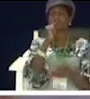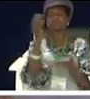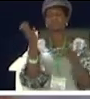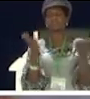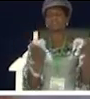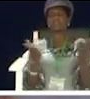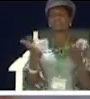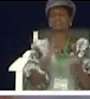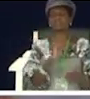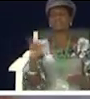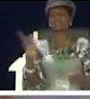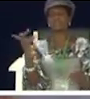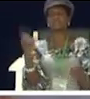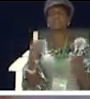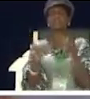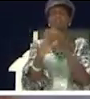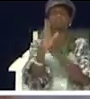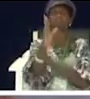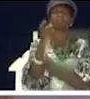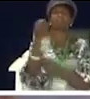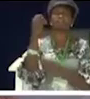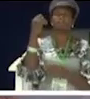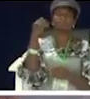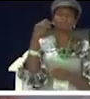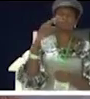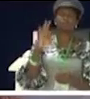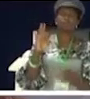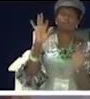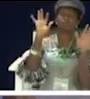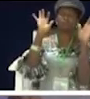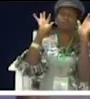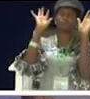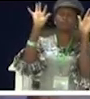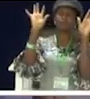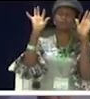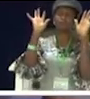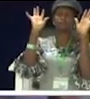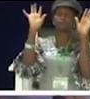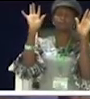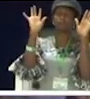Hallelujah. I'm serving the God of